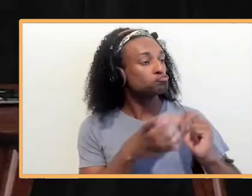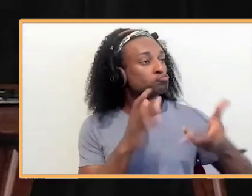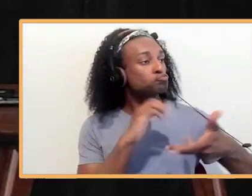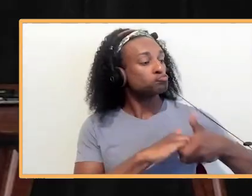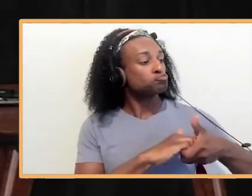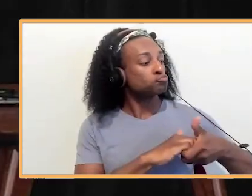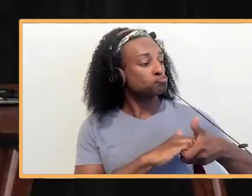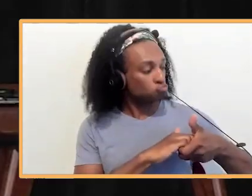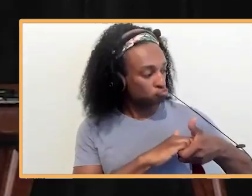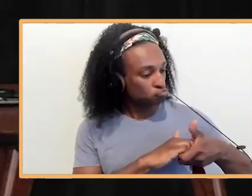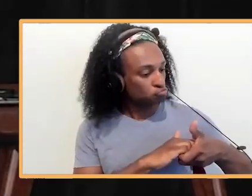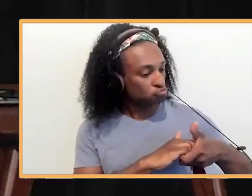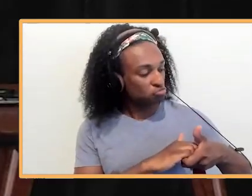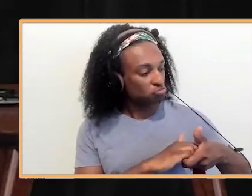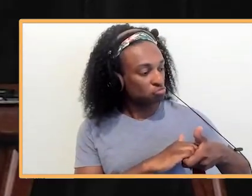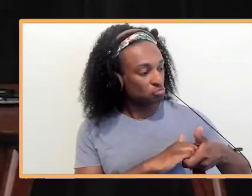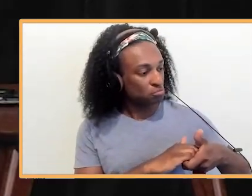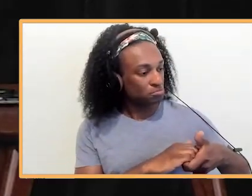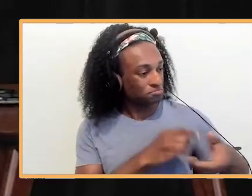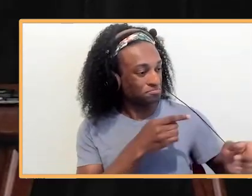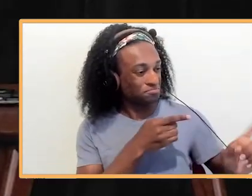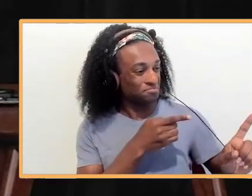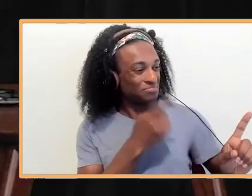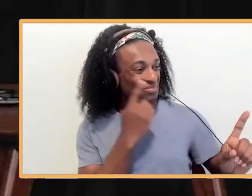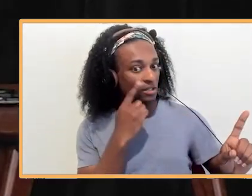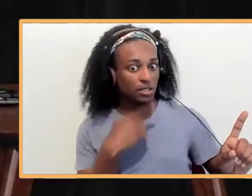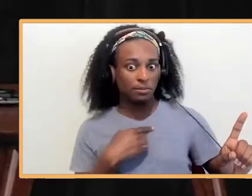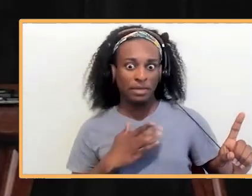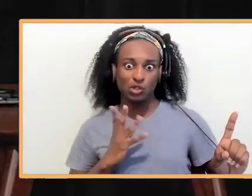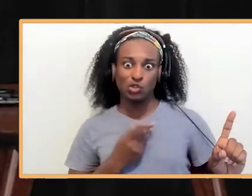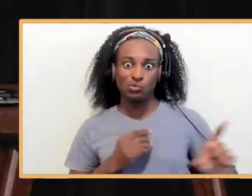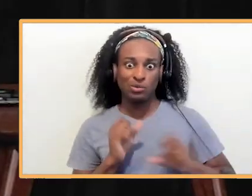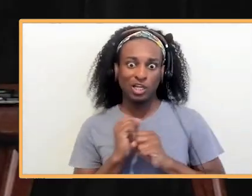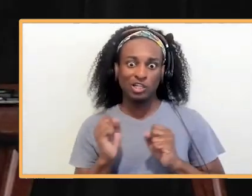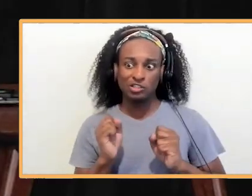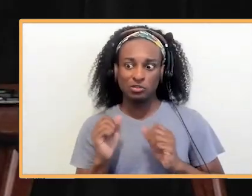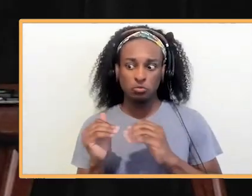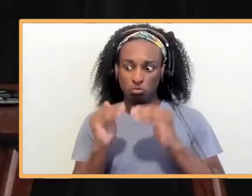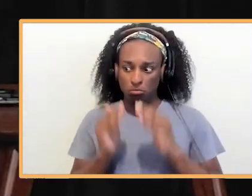my trans employees were less than.